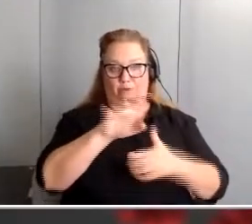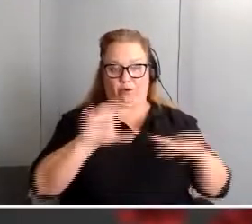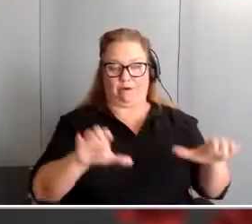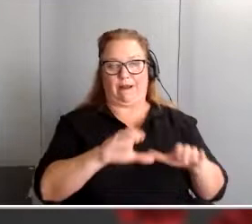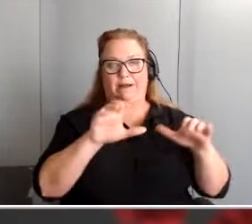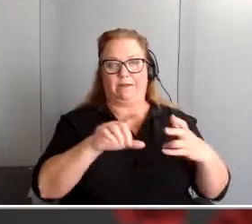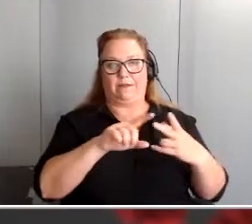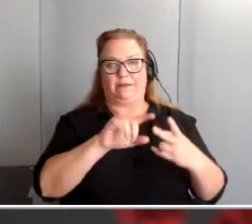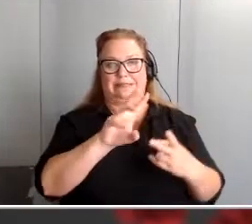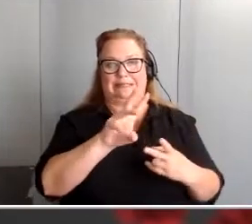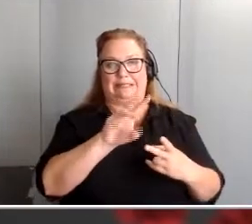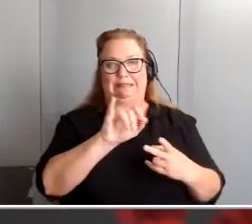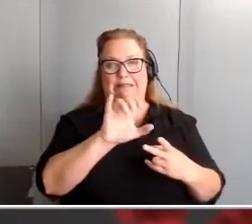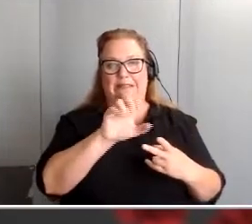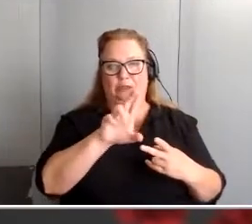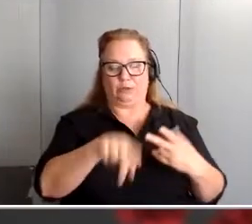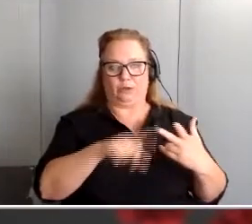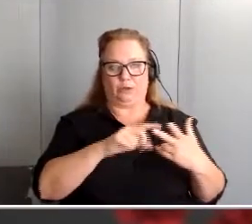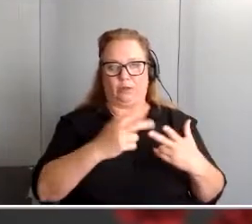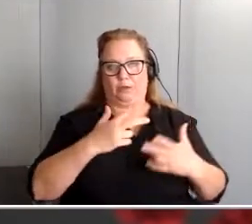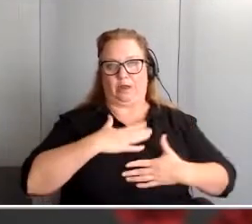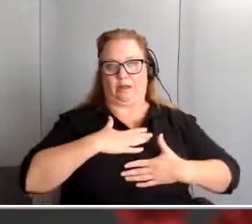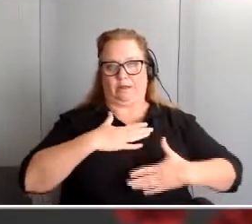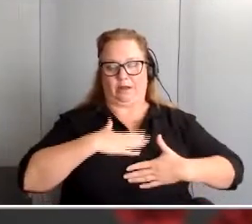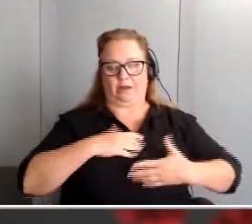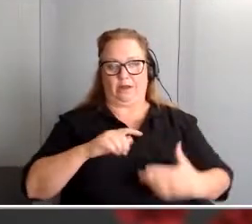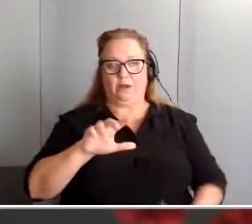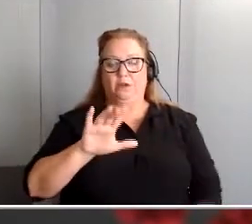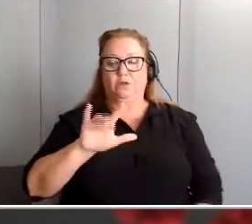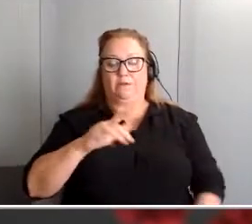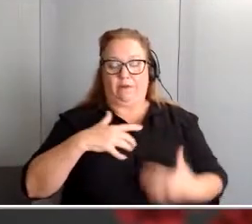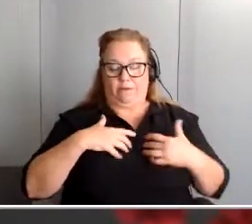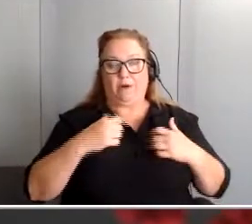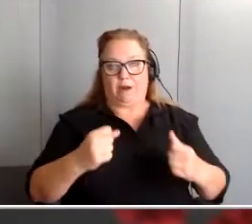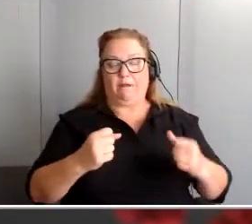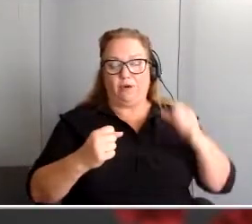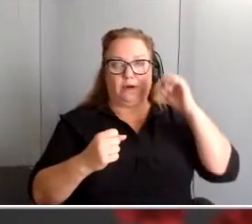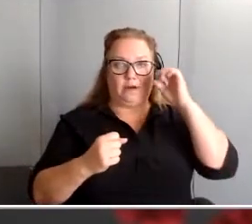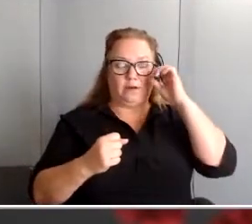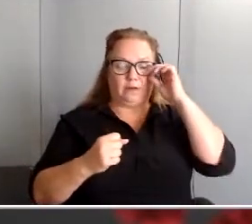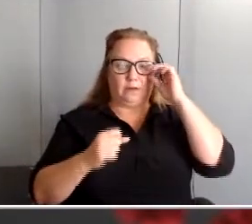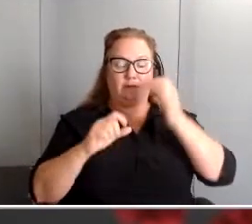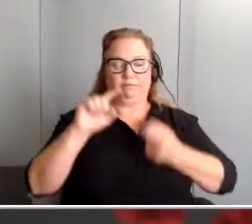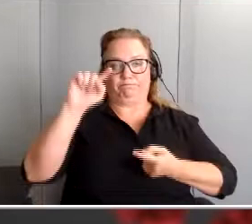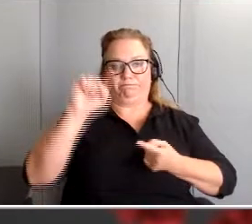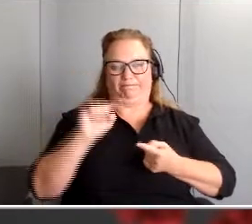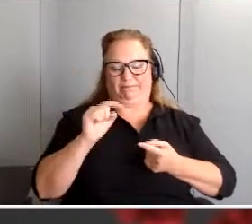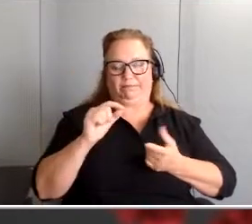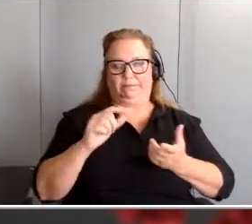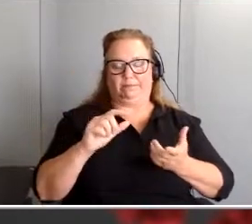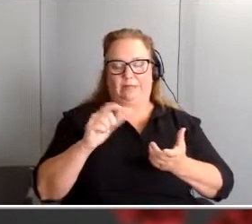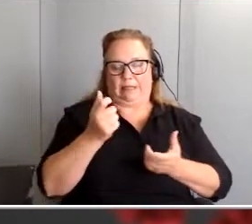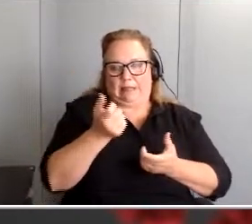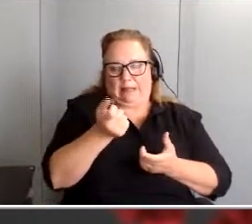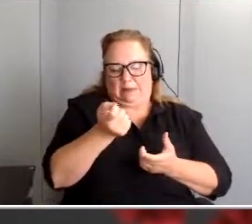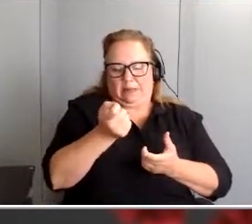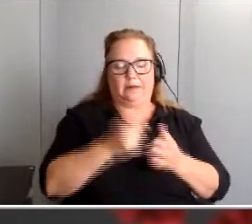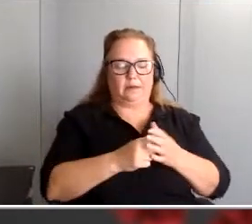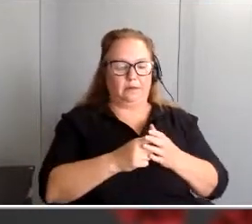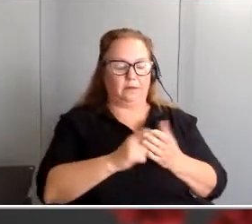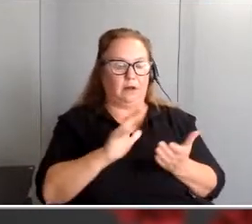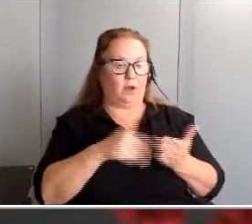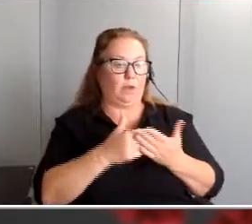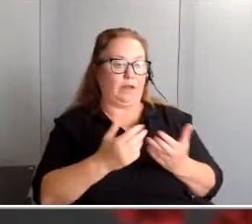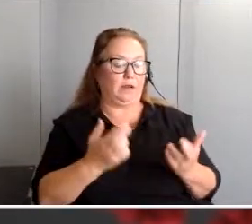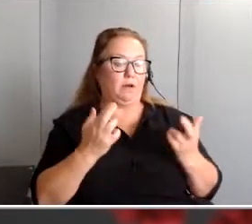in the ICU, 3 on the ventilators, 25 in that recovery period. Has gone down a little bit. Again, I think all we can hope for